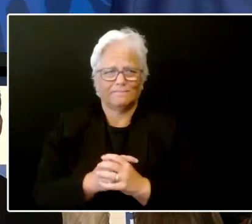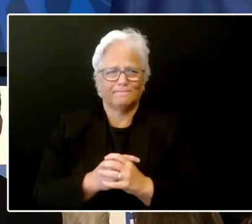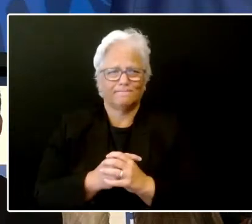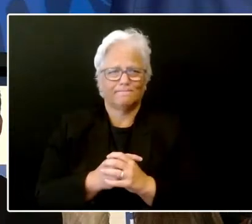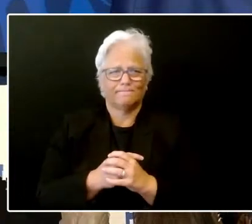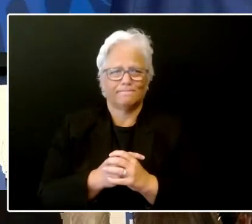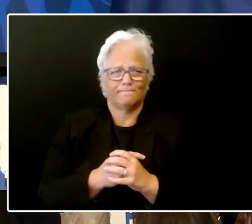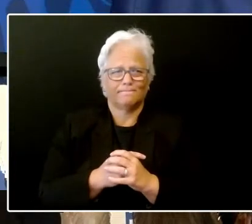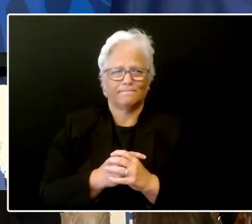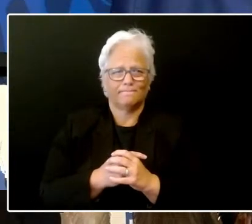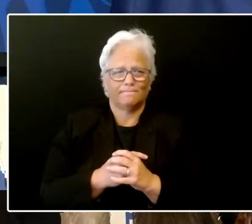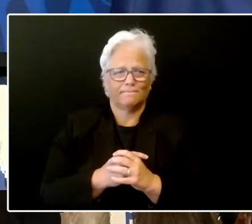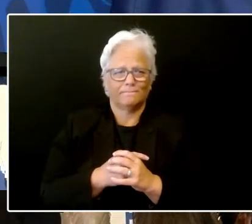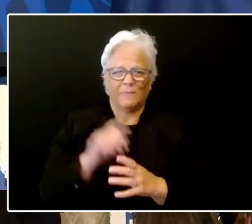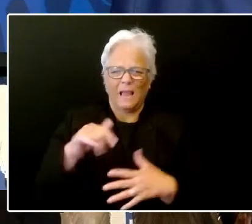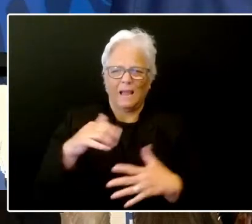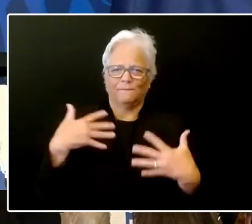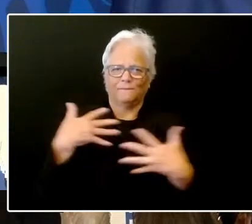We have the